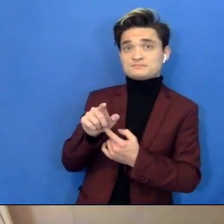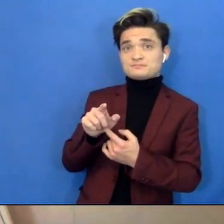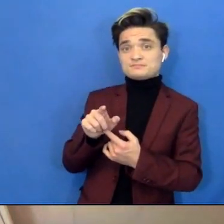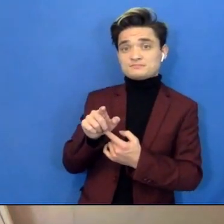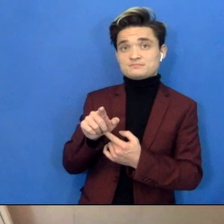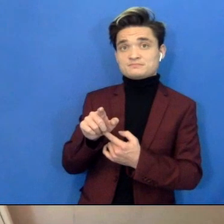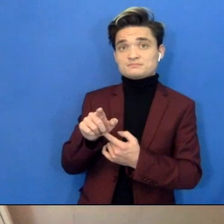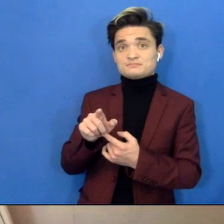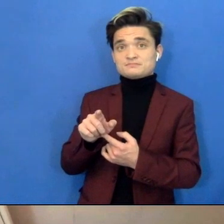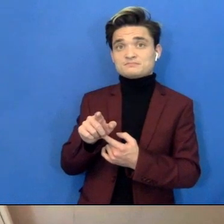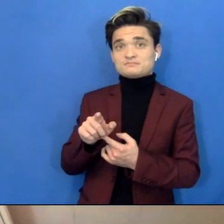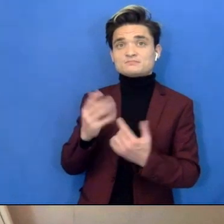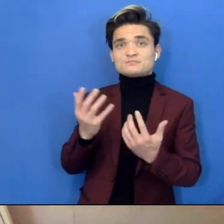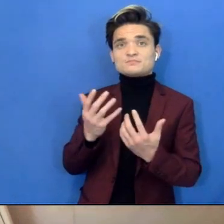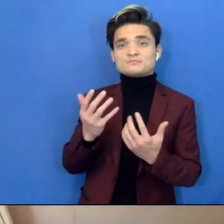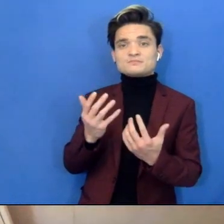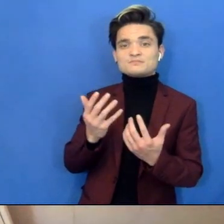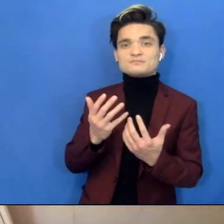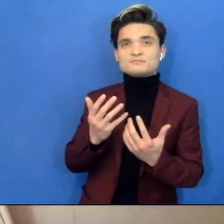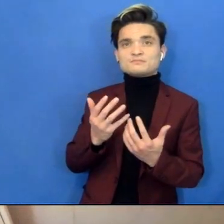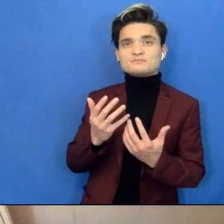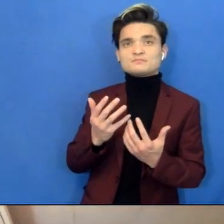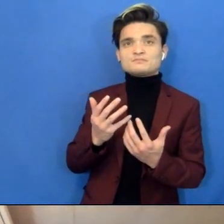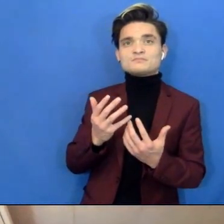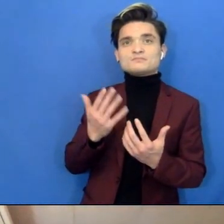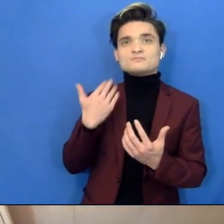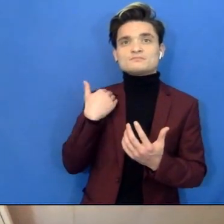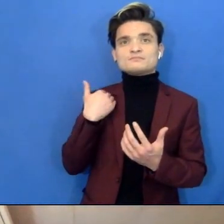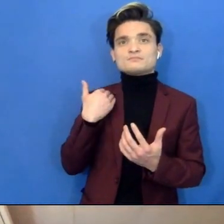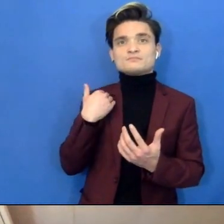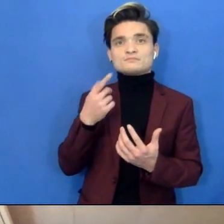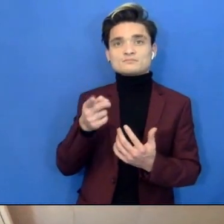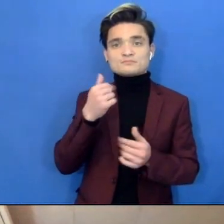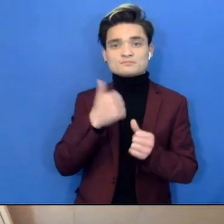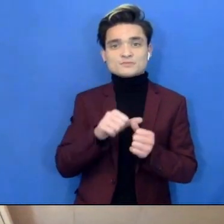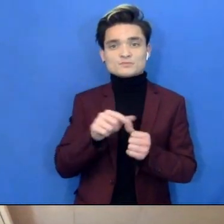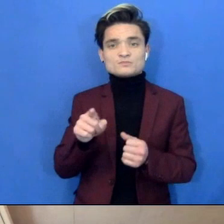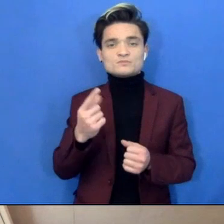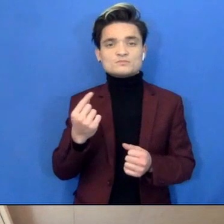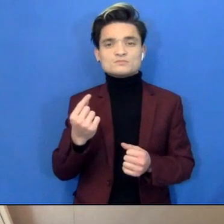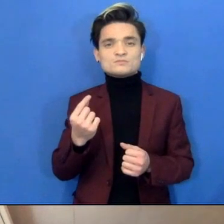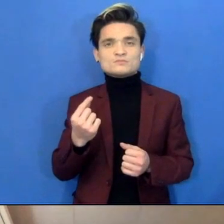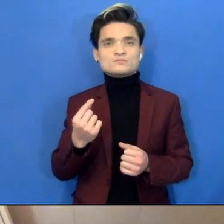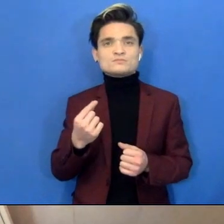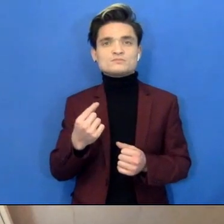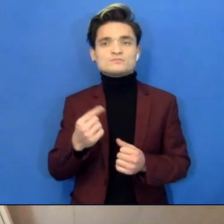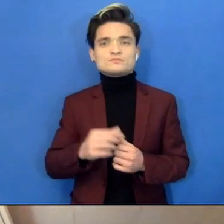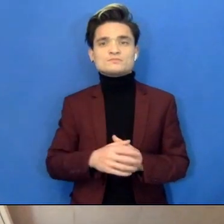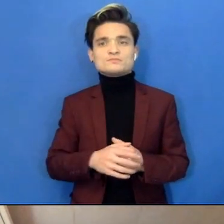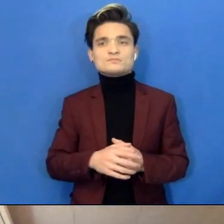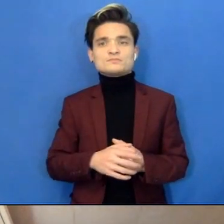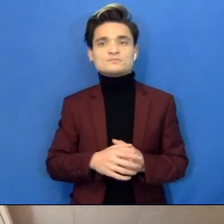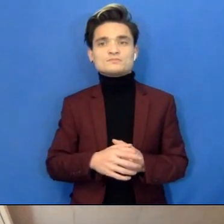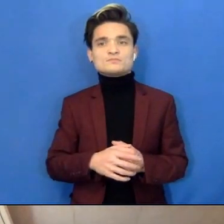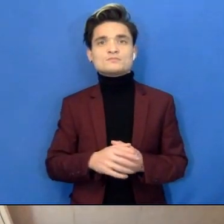What was it? What was that, Felipe? No, I was just